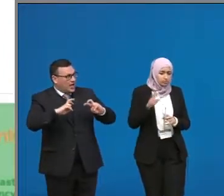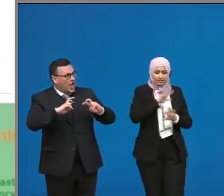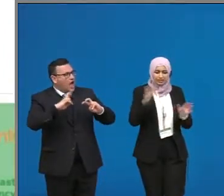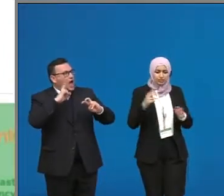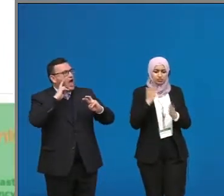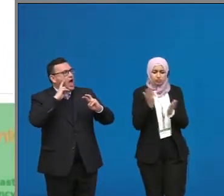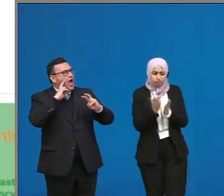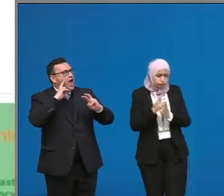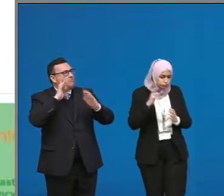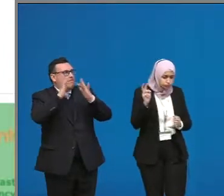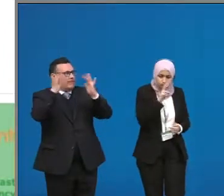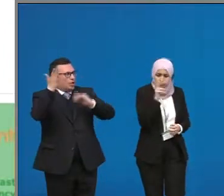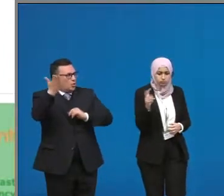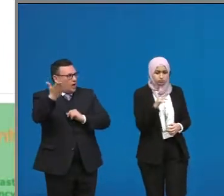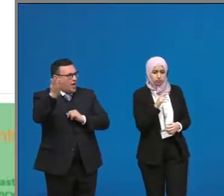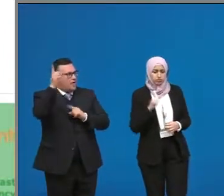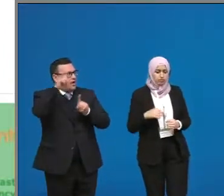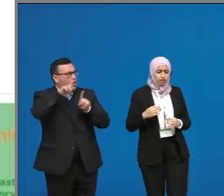sustainable growth,